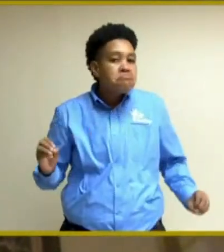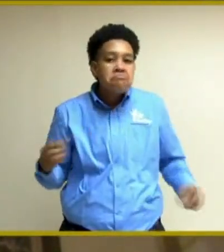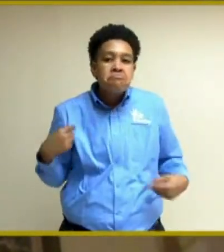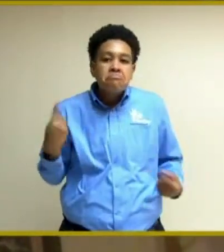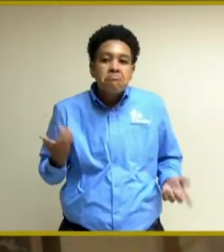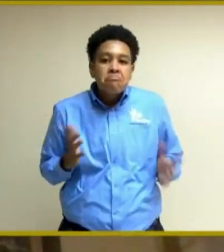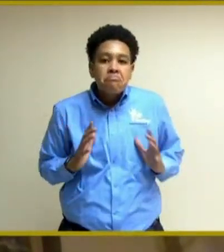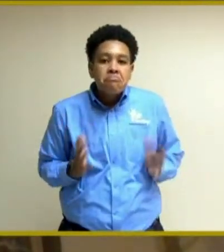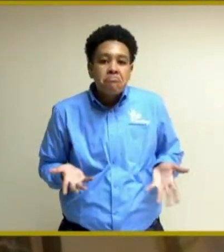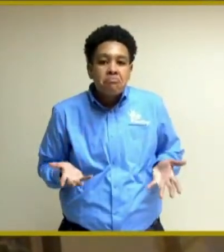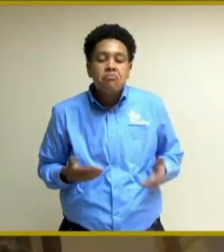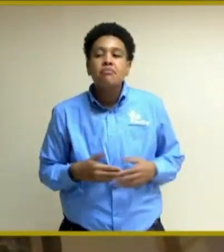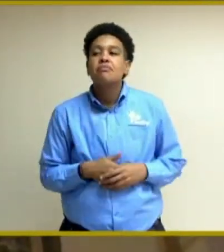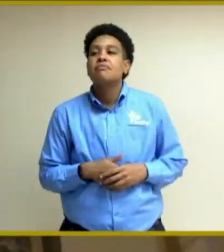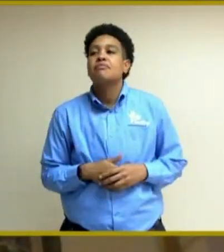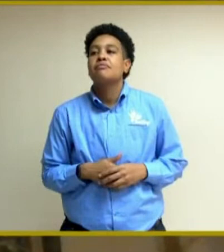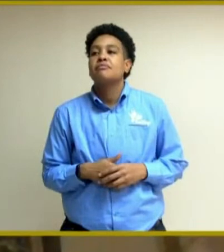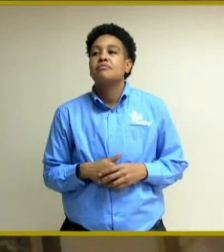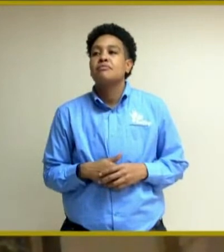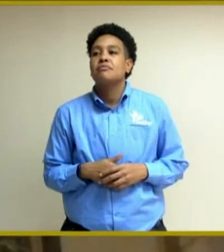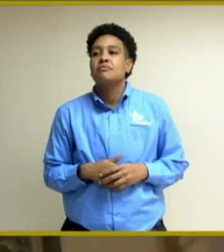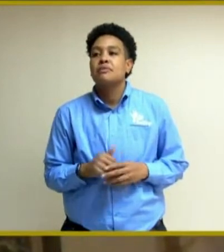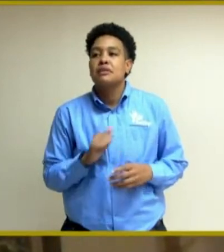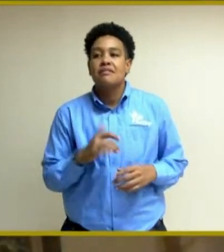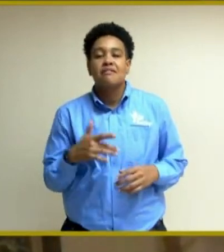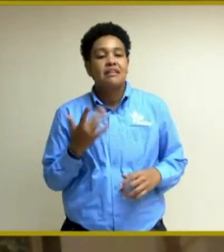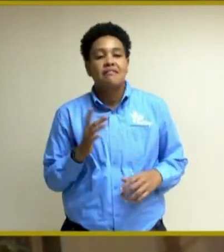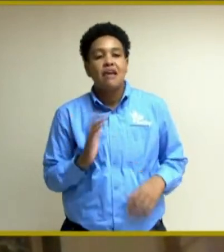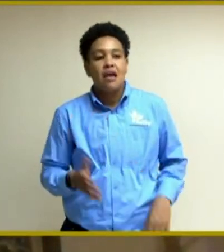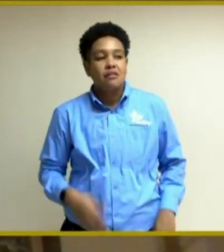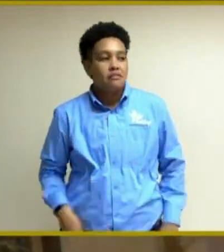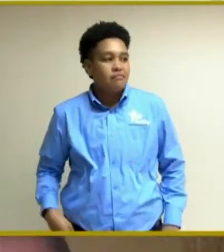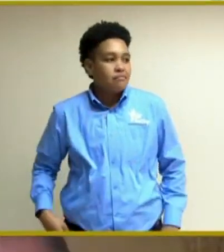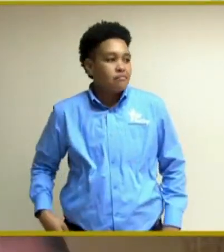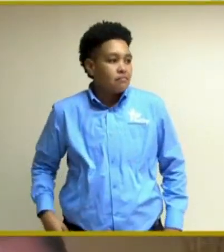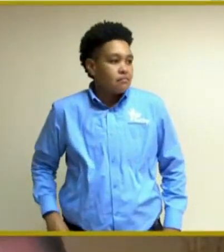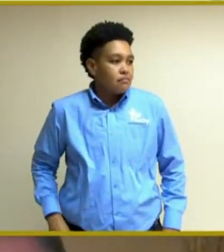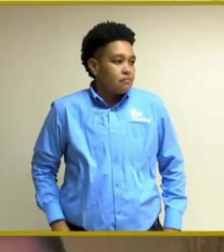things, Minister. And I feel fine. So, Prof, you